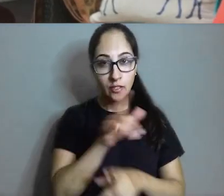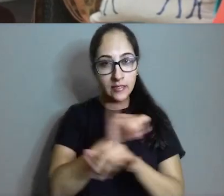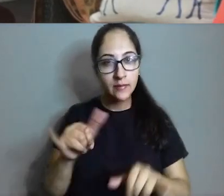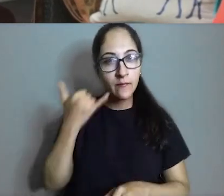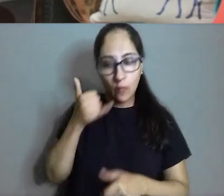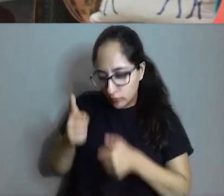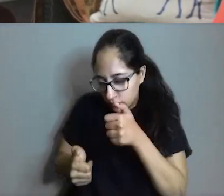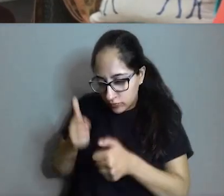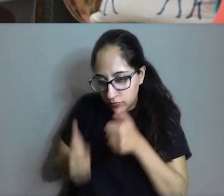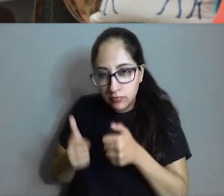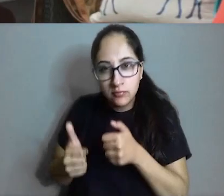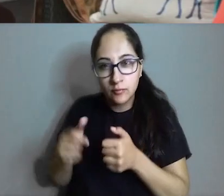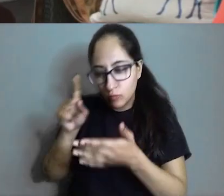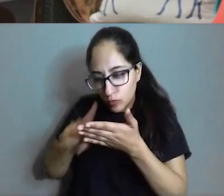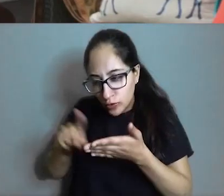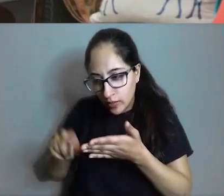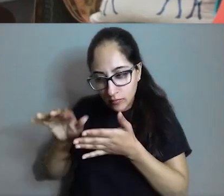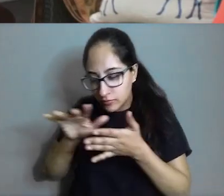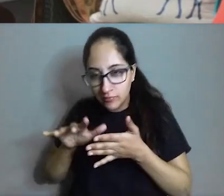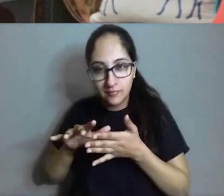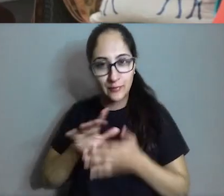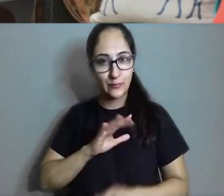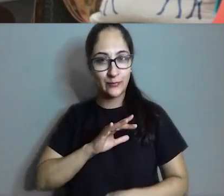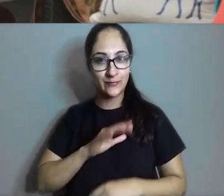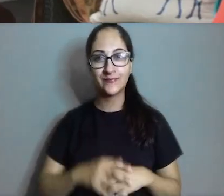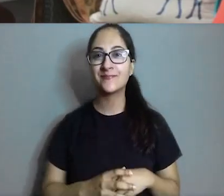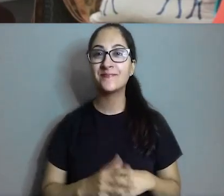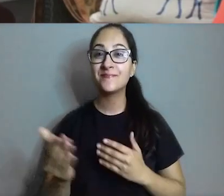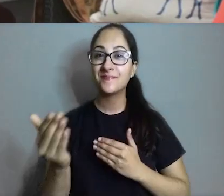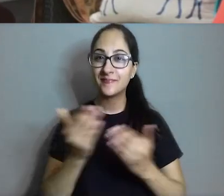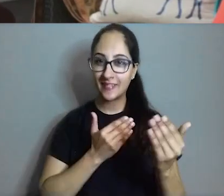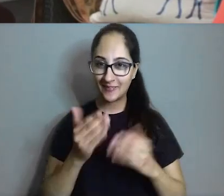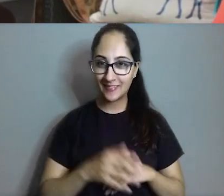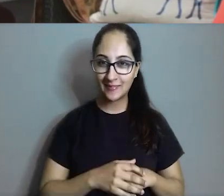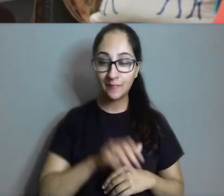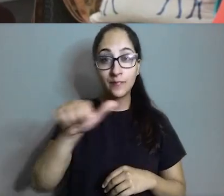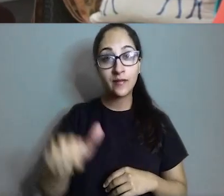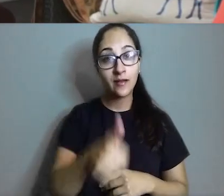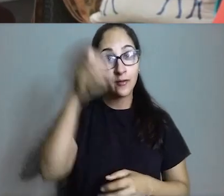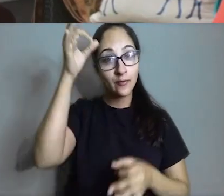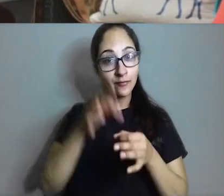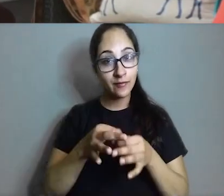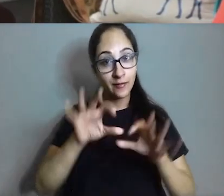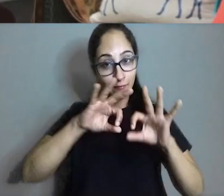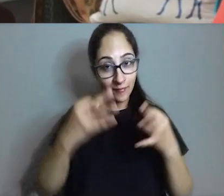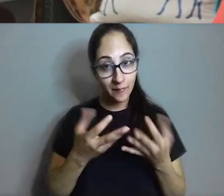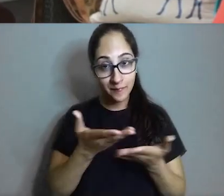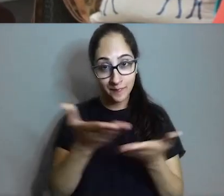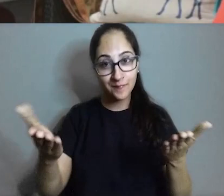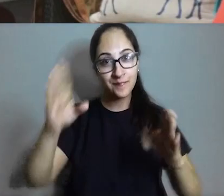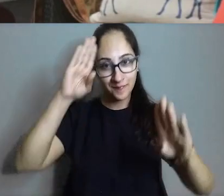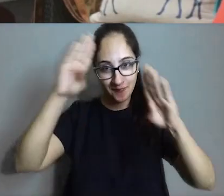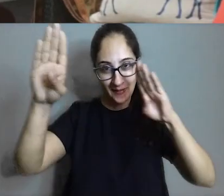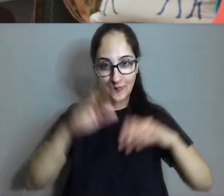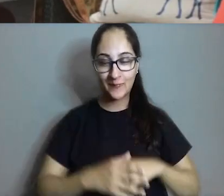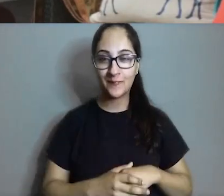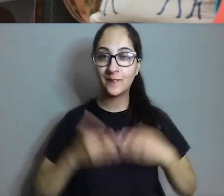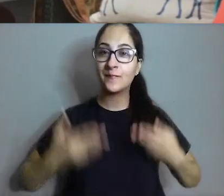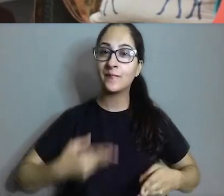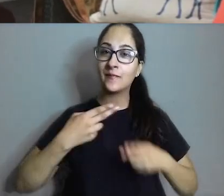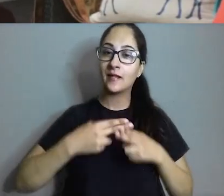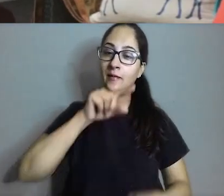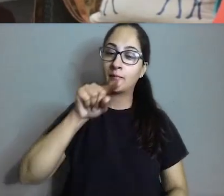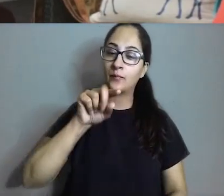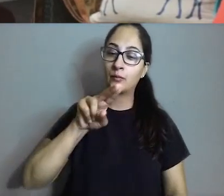time. A special hello as well to our multi-faith family members. I'm Zulekha Nathoo. I've been a journalist for almost